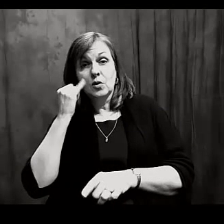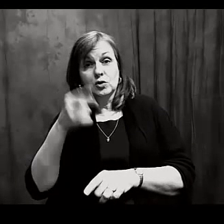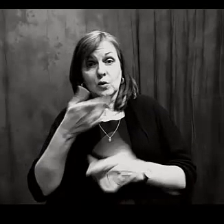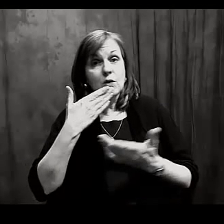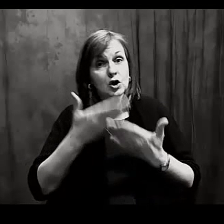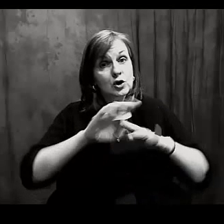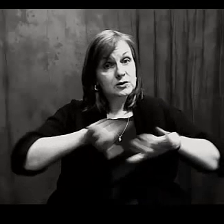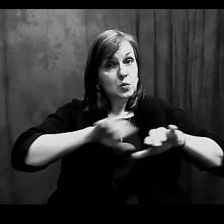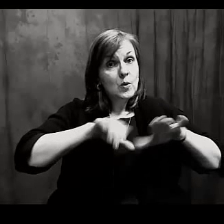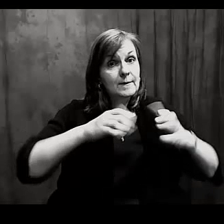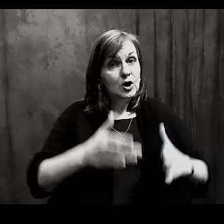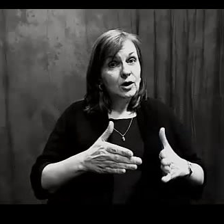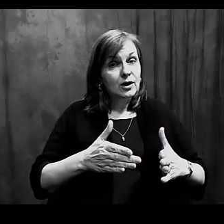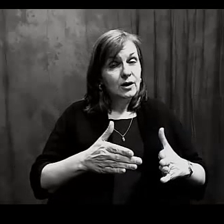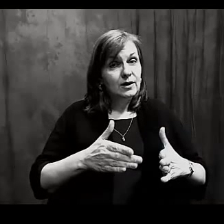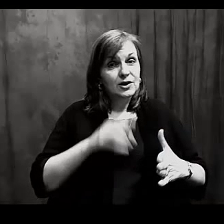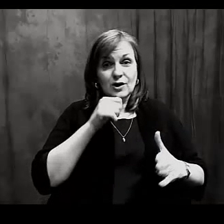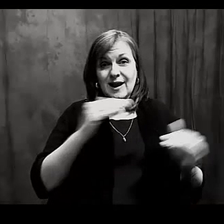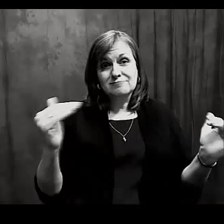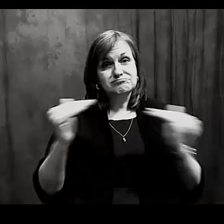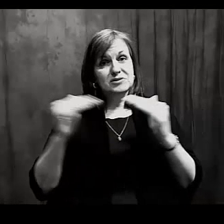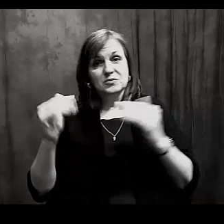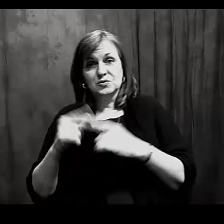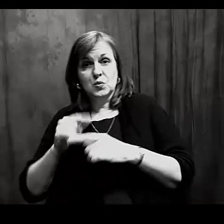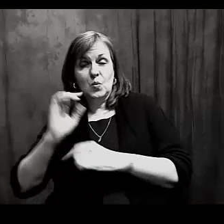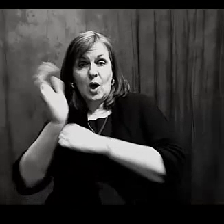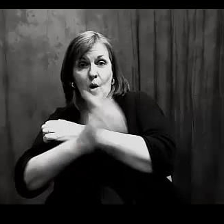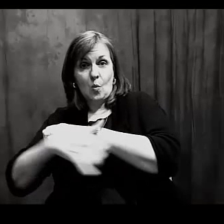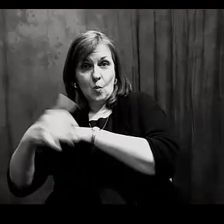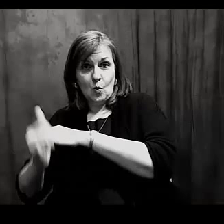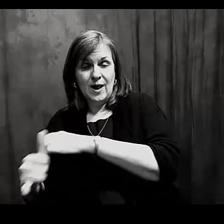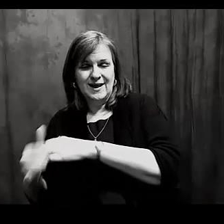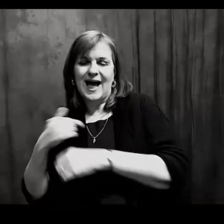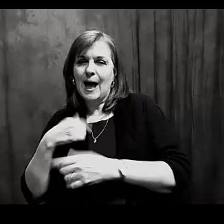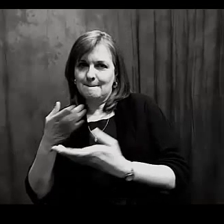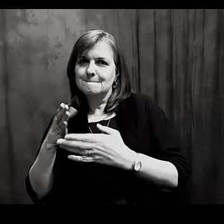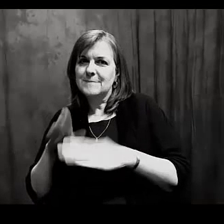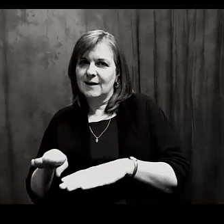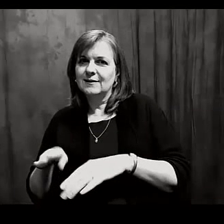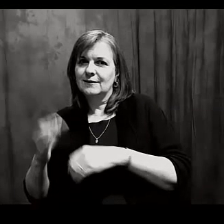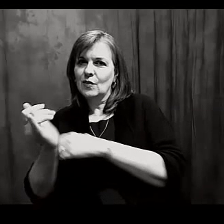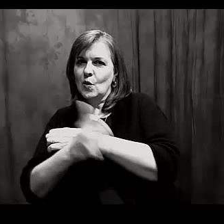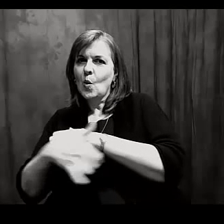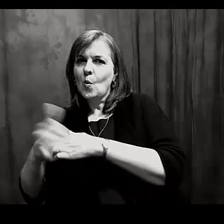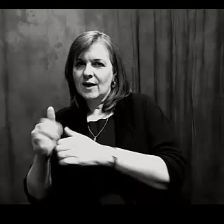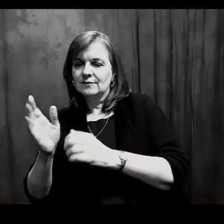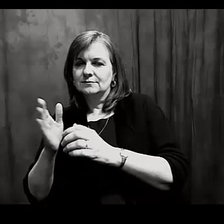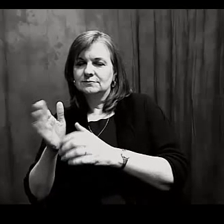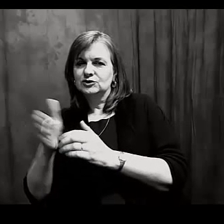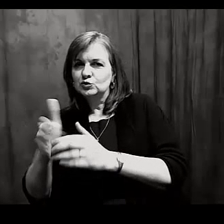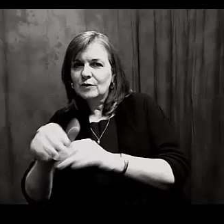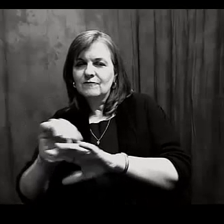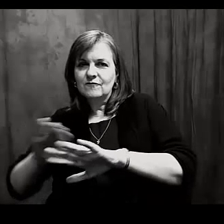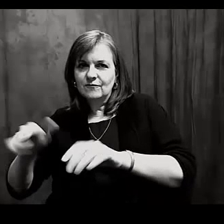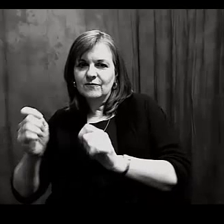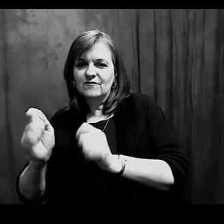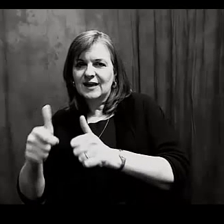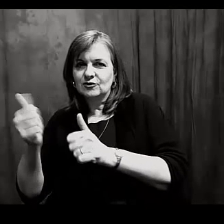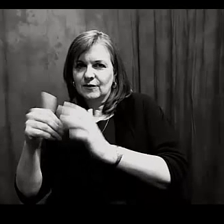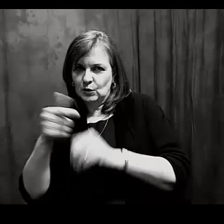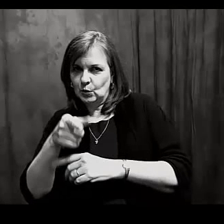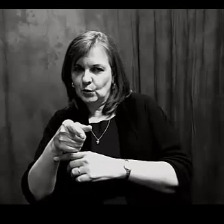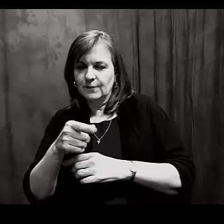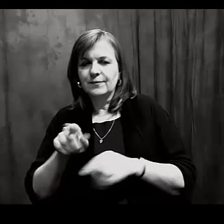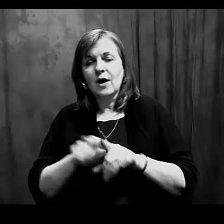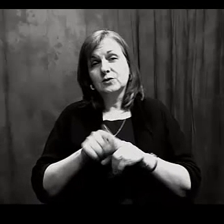good swimmer, you are certainly not the same swimmer as a whale. I can bet a whale is going to outswim you. I can